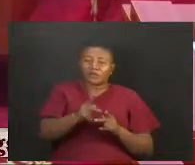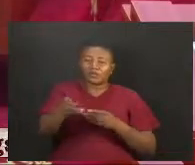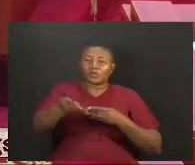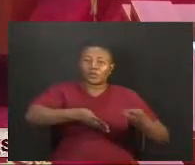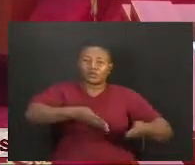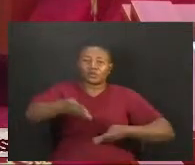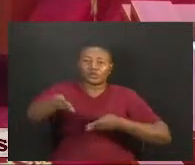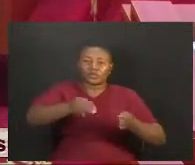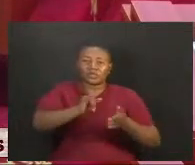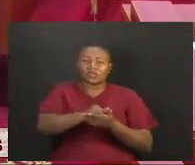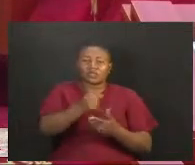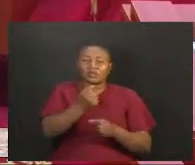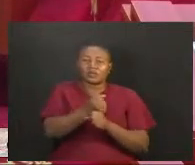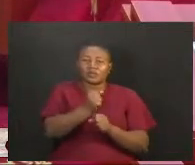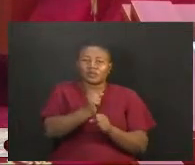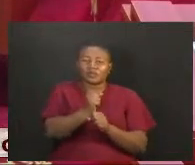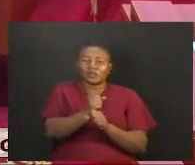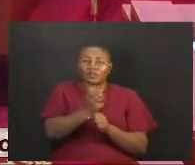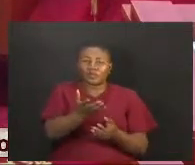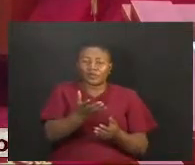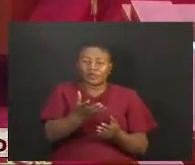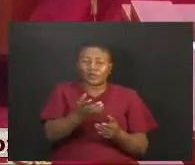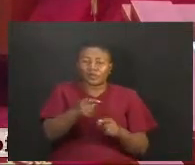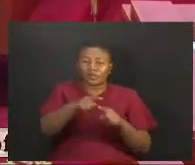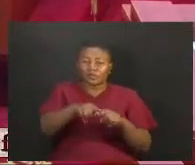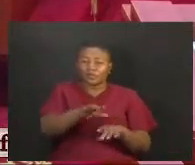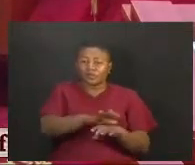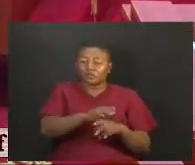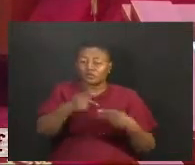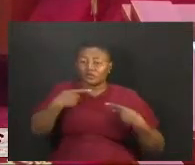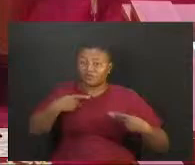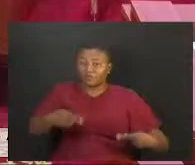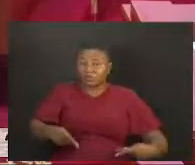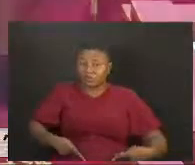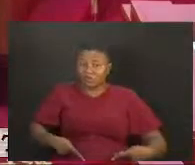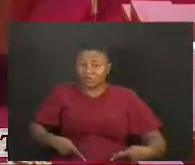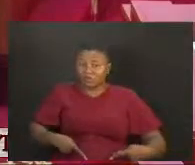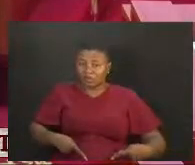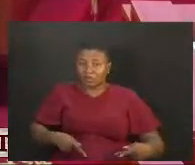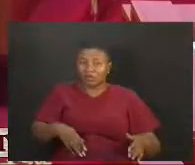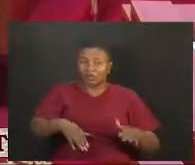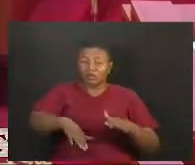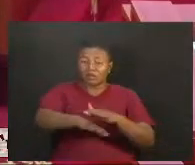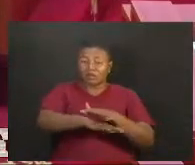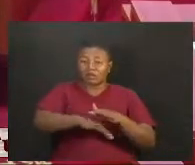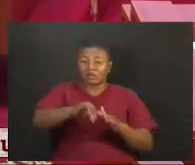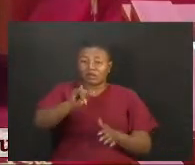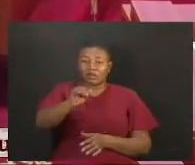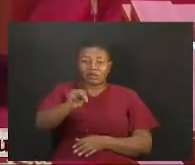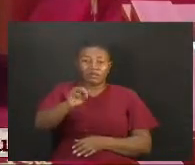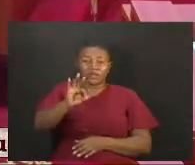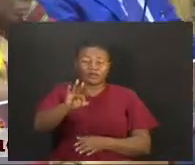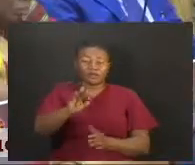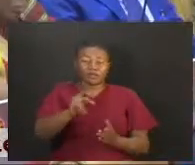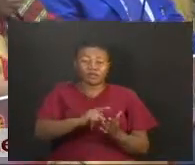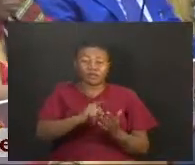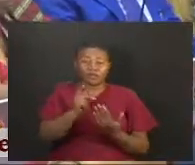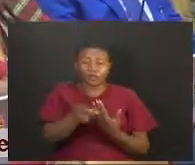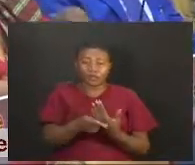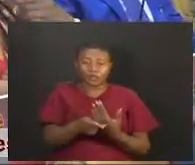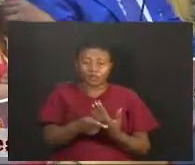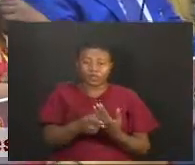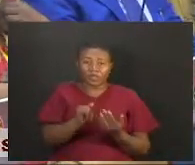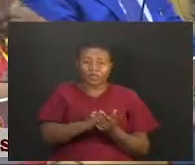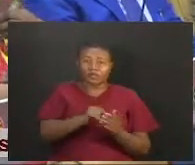the progress made in fiscal consolidation, even under the IMF program that commenced in the